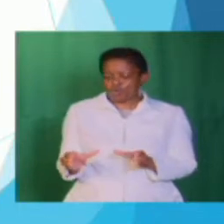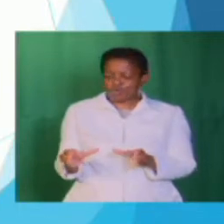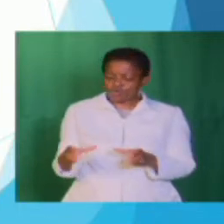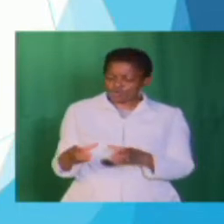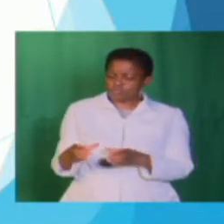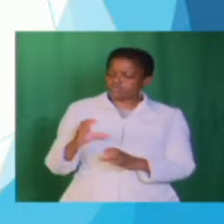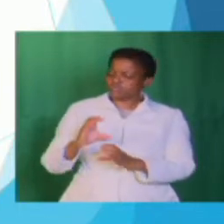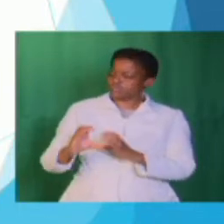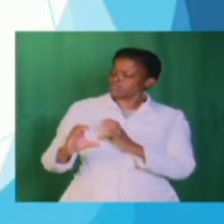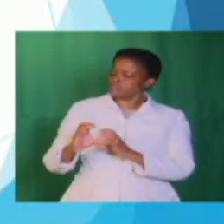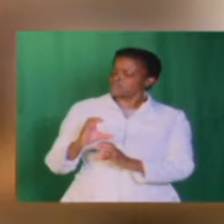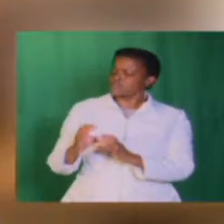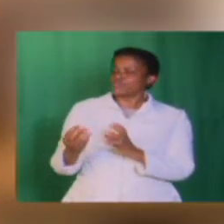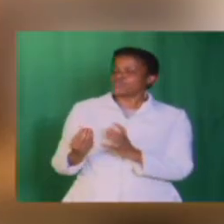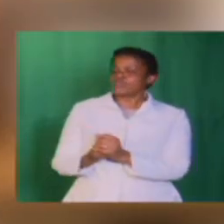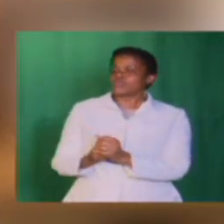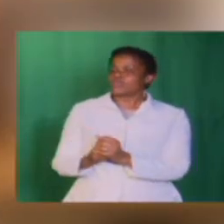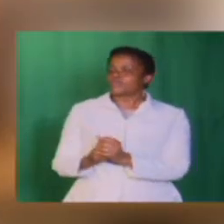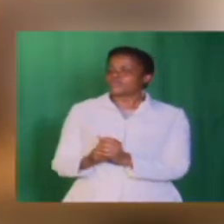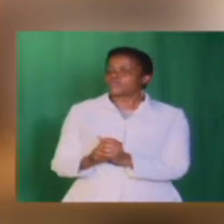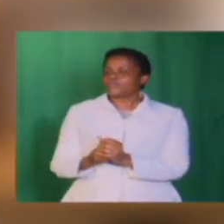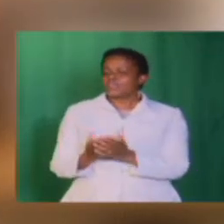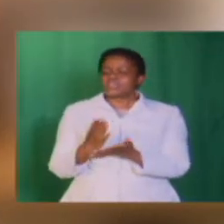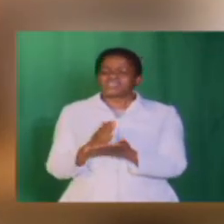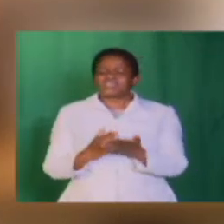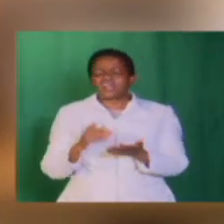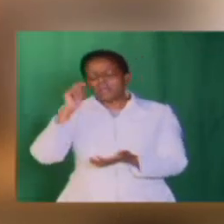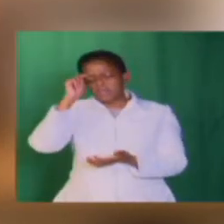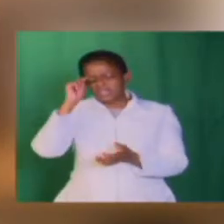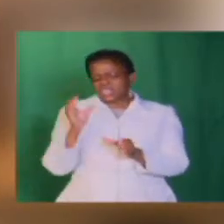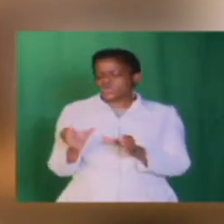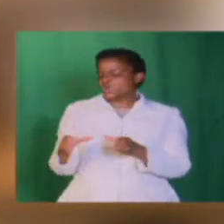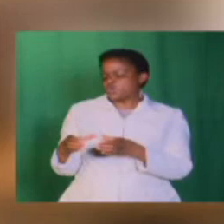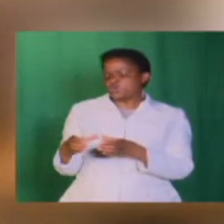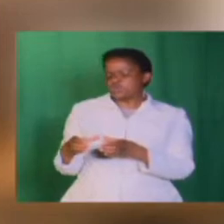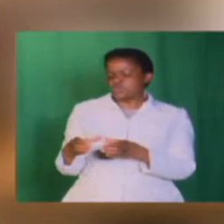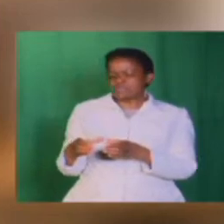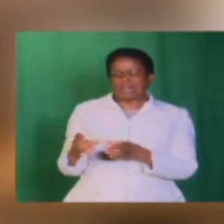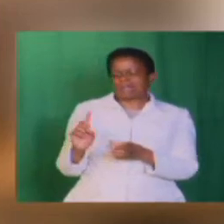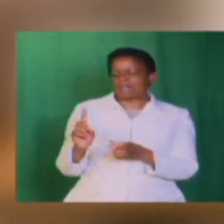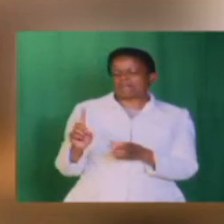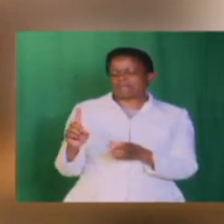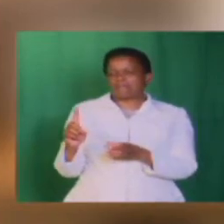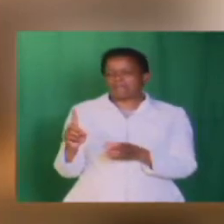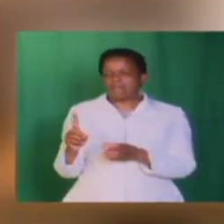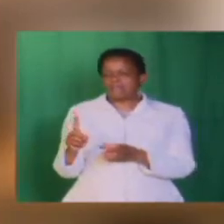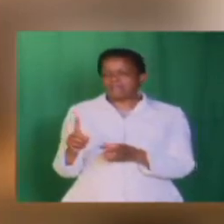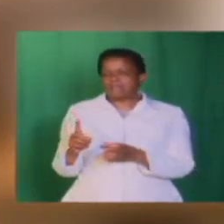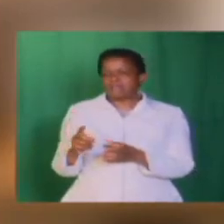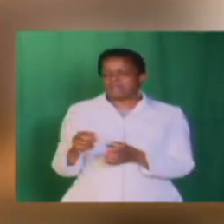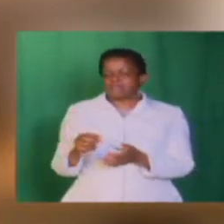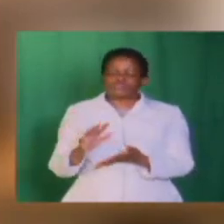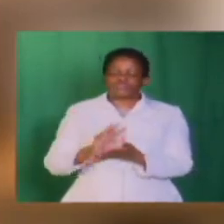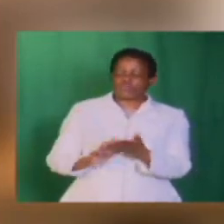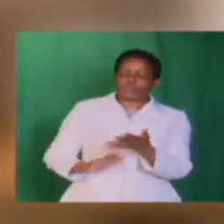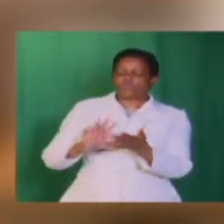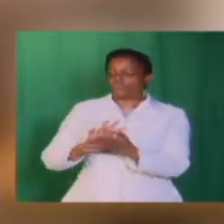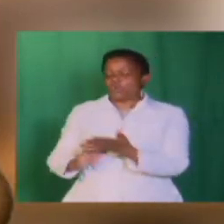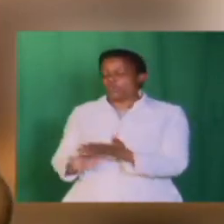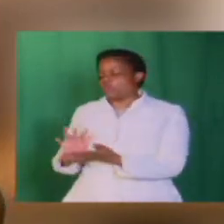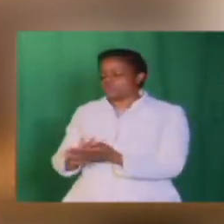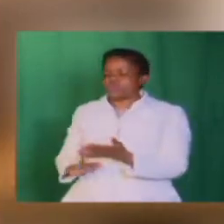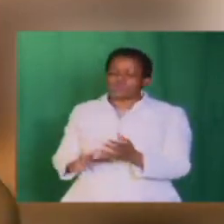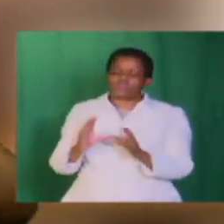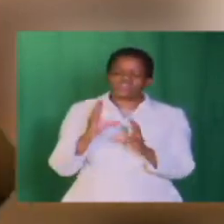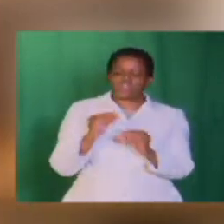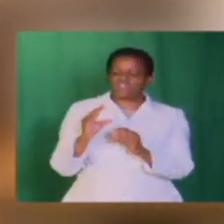instances, most learners will feel like, oh, now we are being put in a group. It is dreaded. Maybe let us share a bit of some stories. Try not to